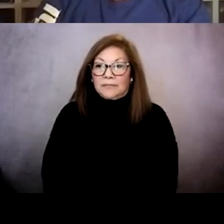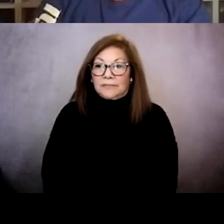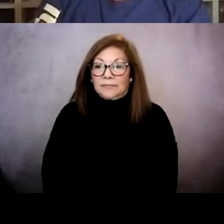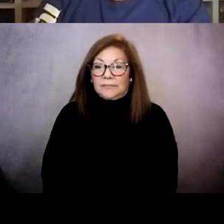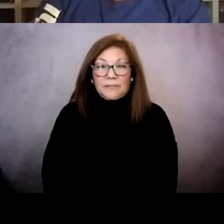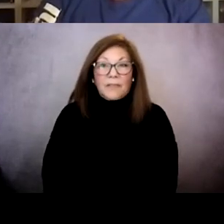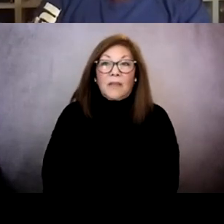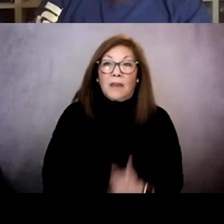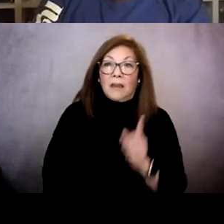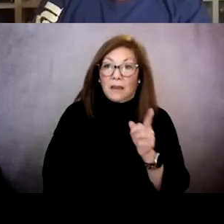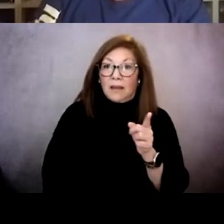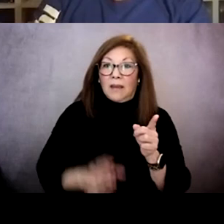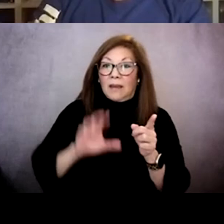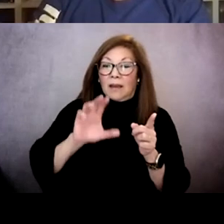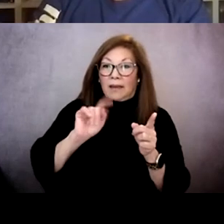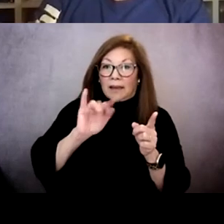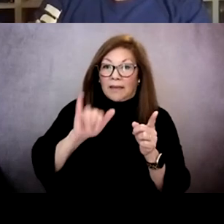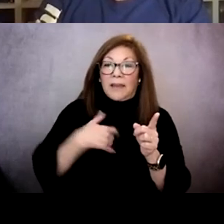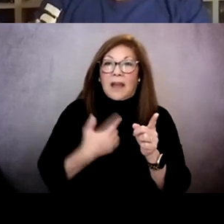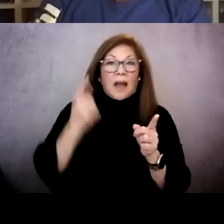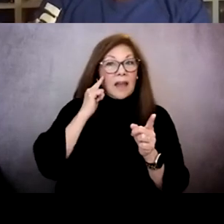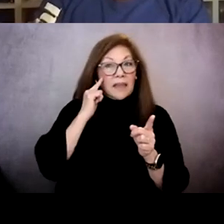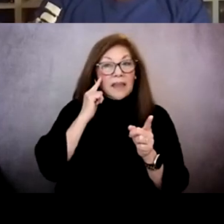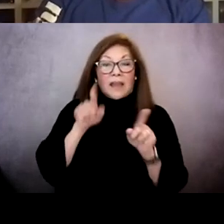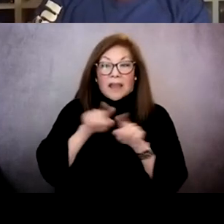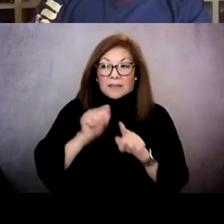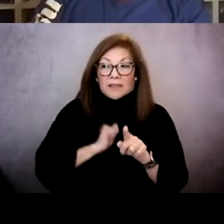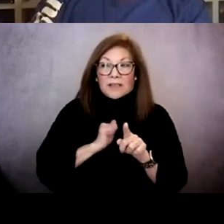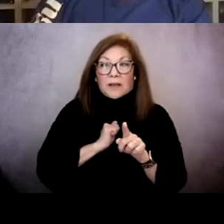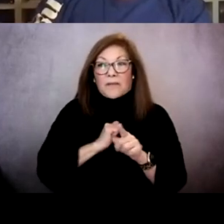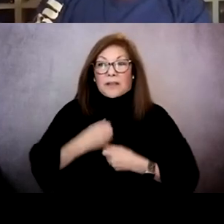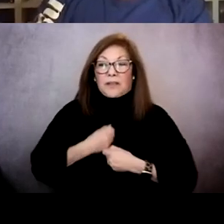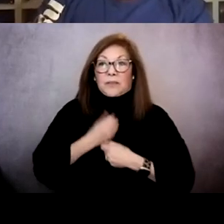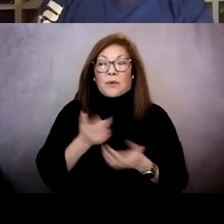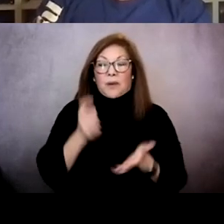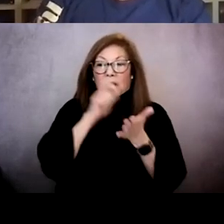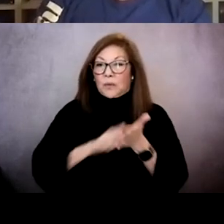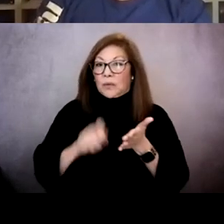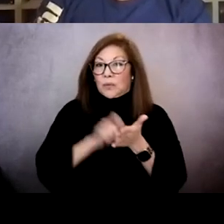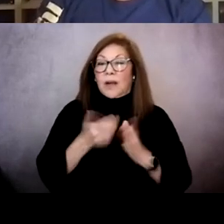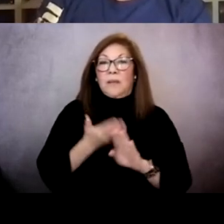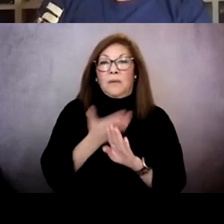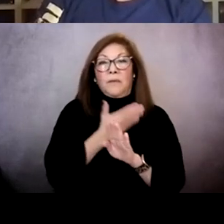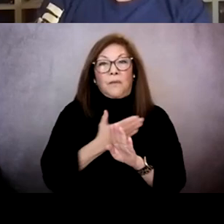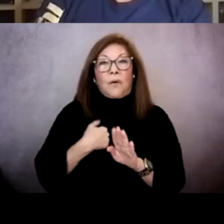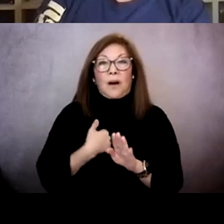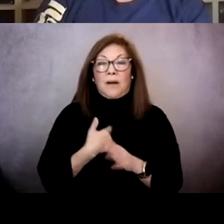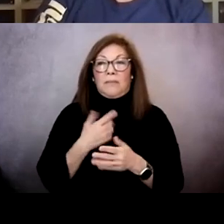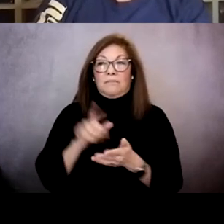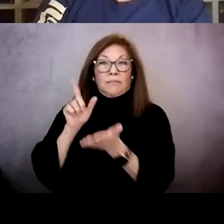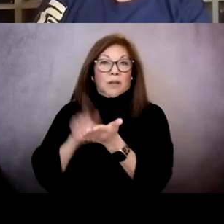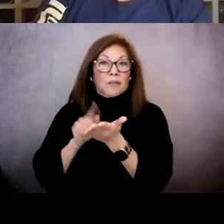I mean, I can speak to this a little bit. As a poet, I was writing really before I'd ever been published